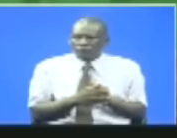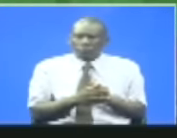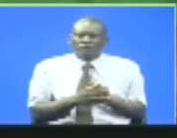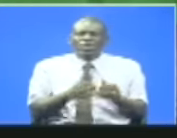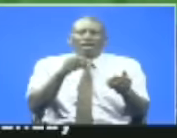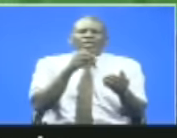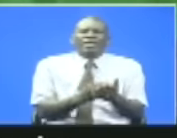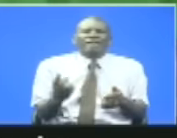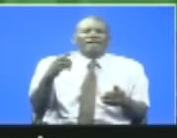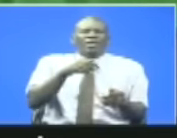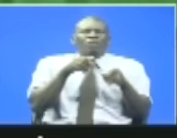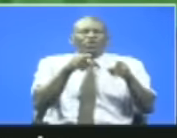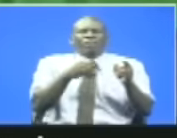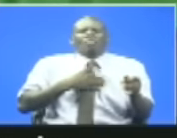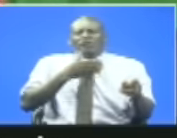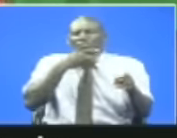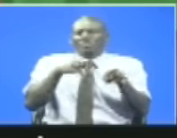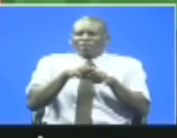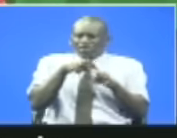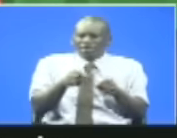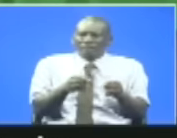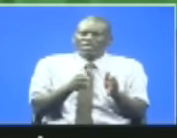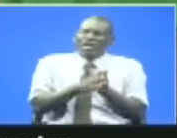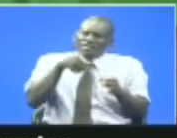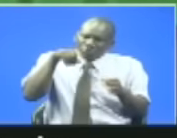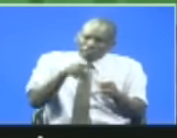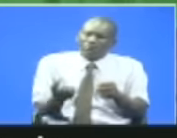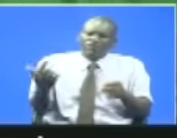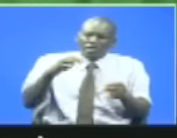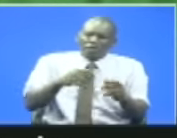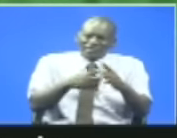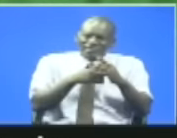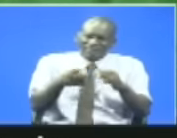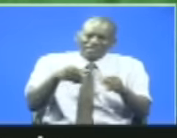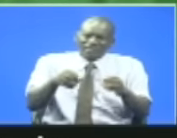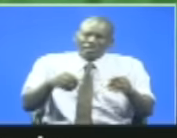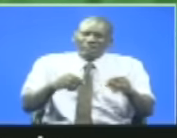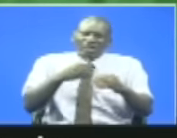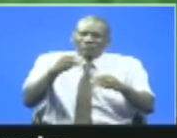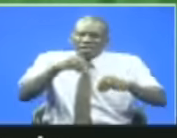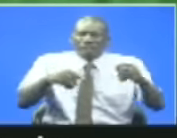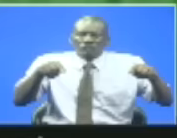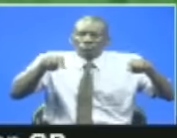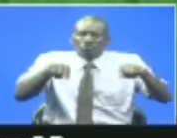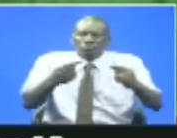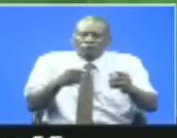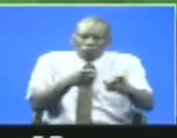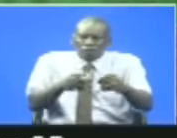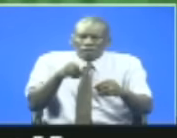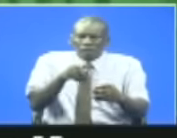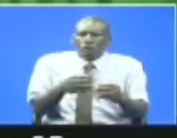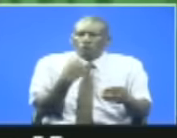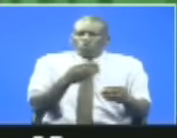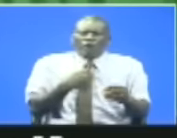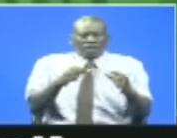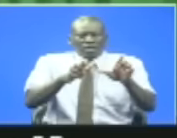Alafu anakuja na alaumu huyu ndugu yangu na yeye ndio alikuja kuwasha moto. Nani aliwasha moto? Nani alikuwa na lugha ya 40 against